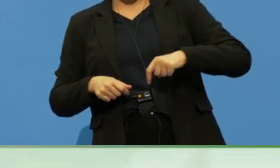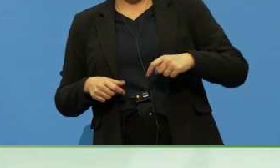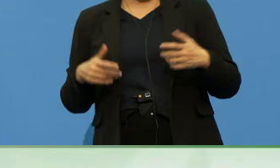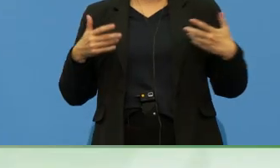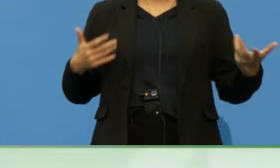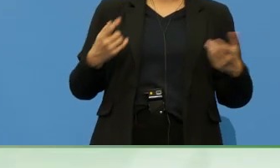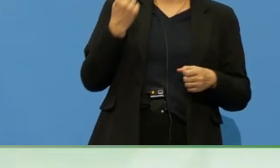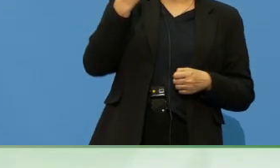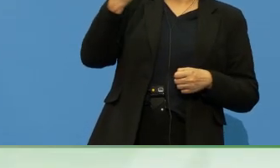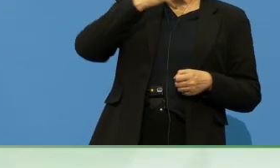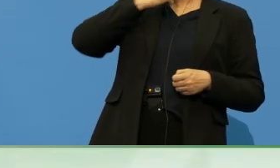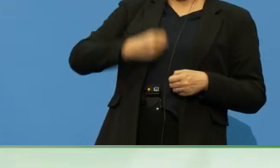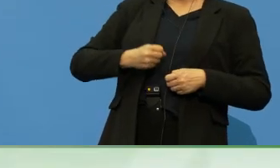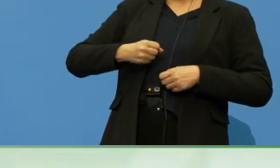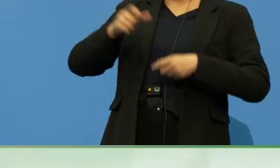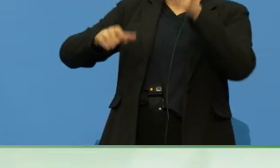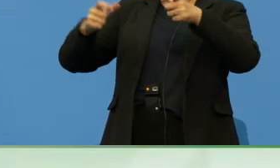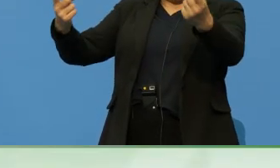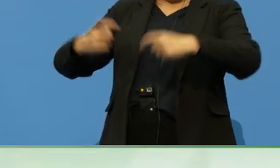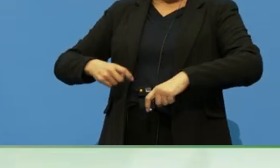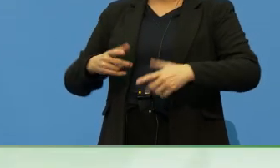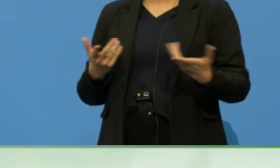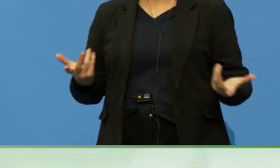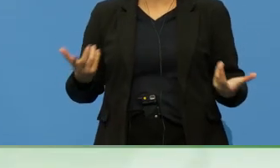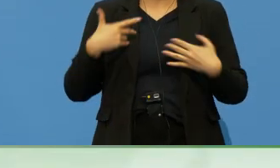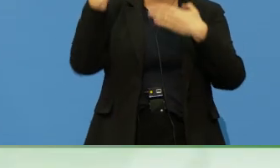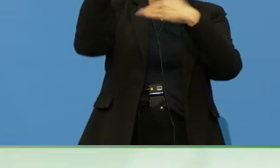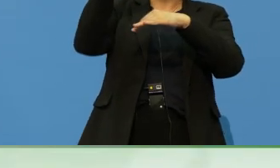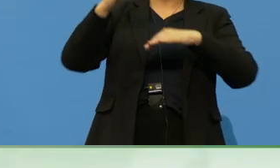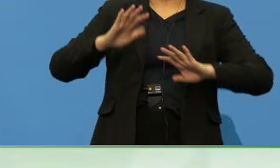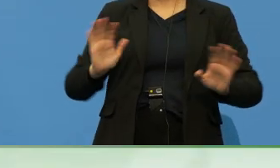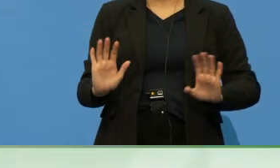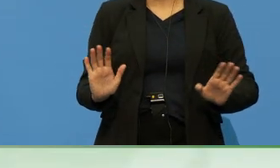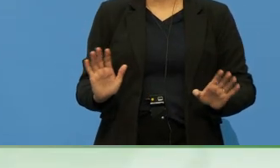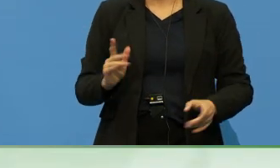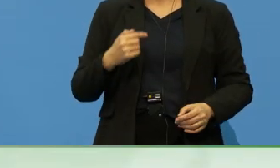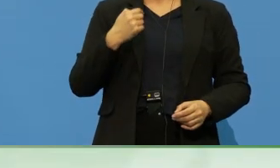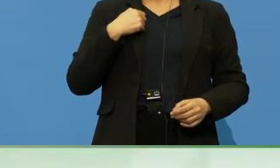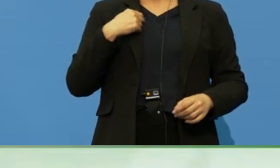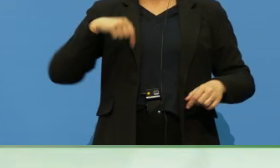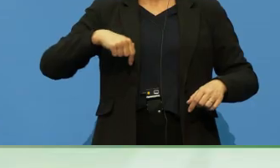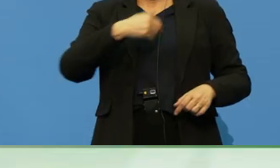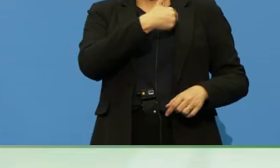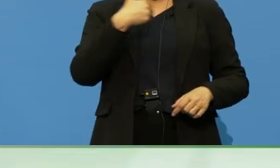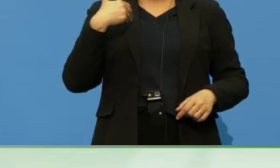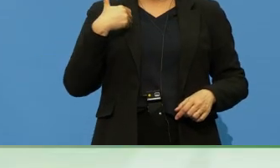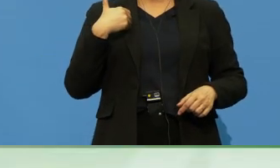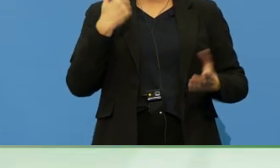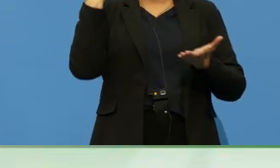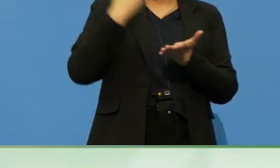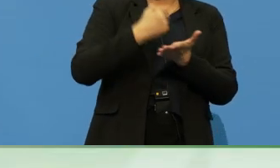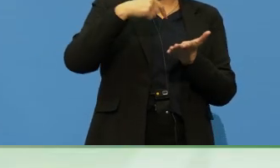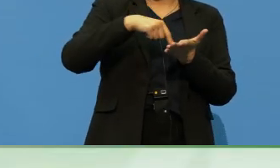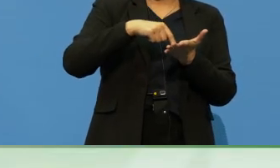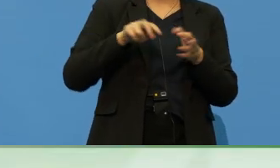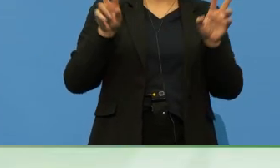other groups. And our certificate in Poland, its name is Building Without